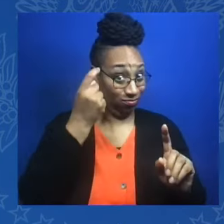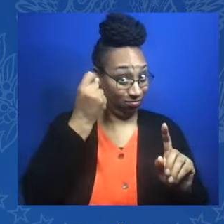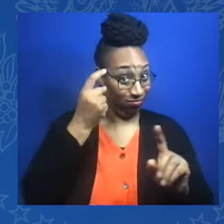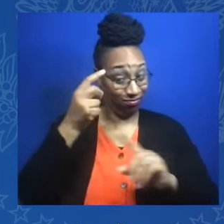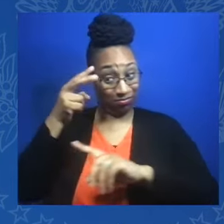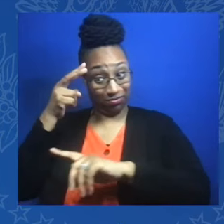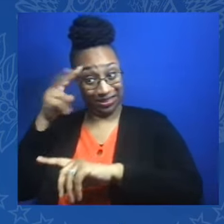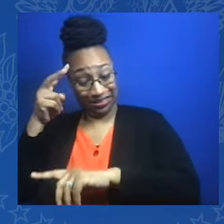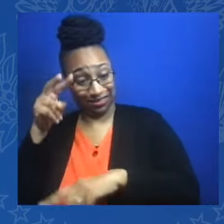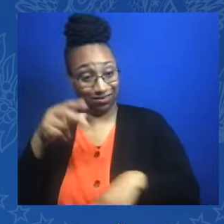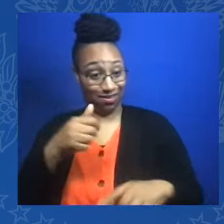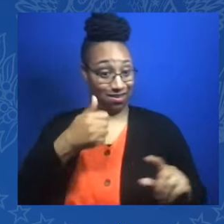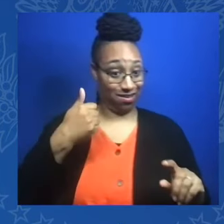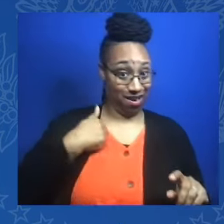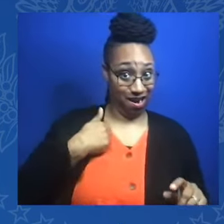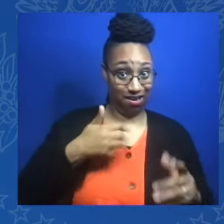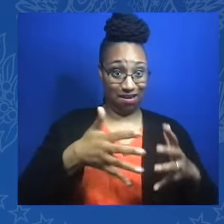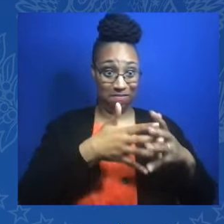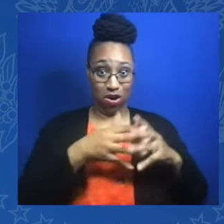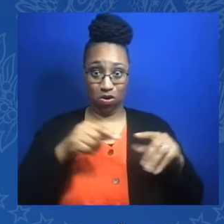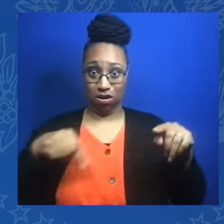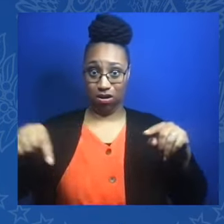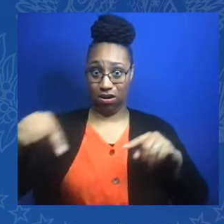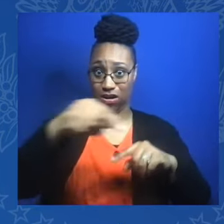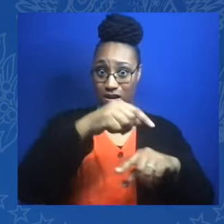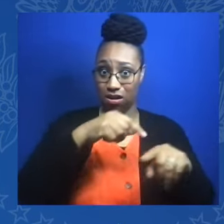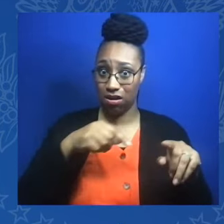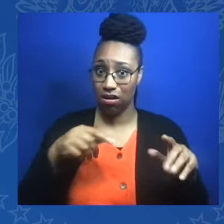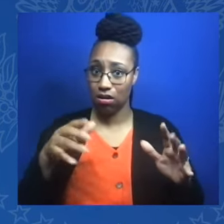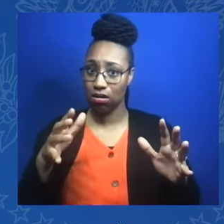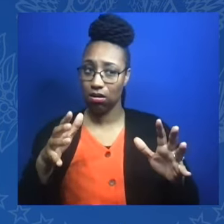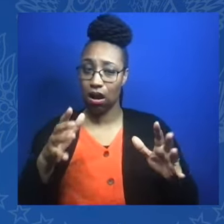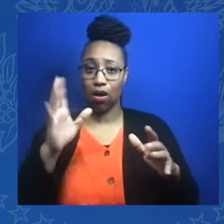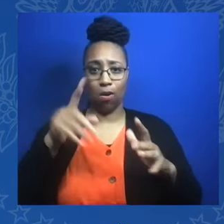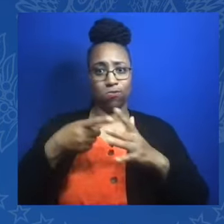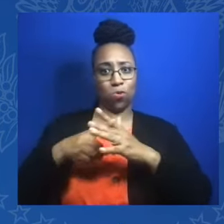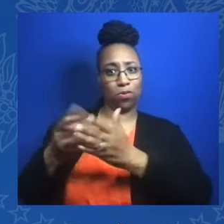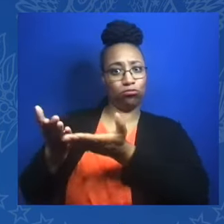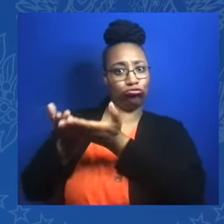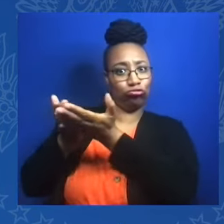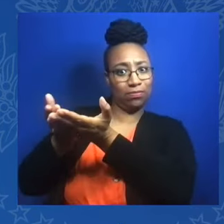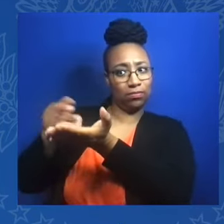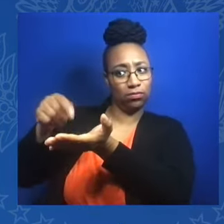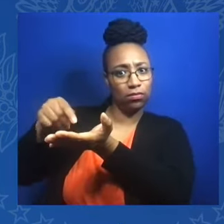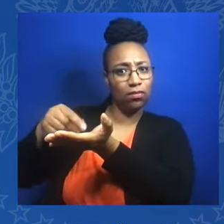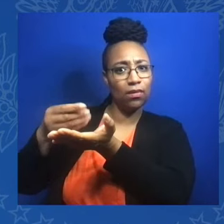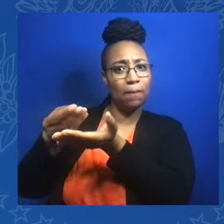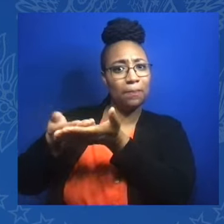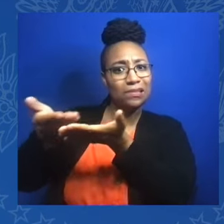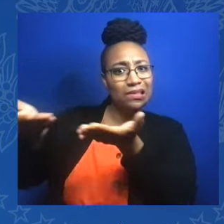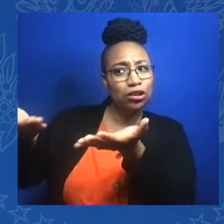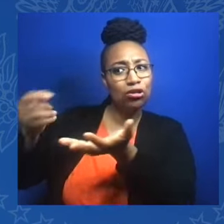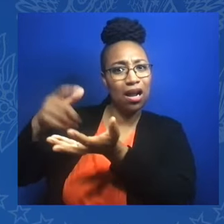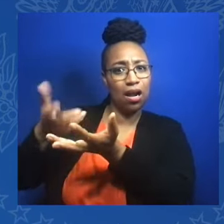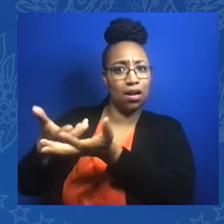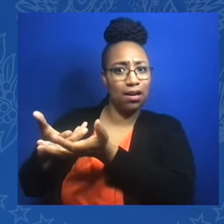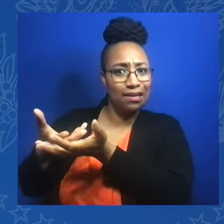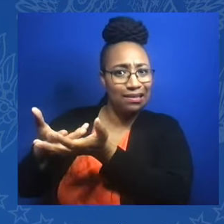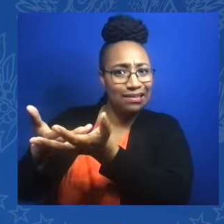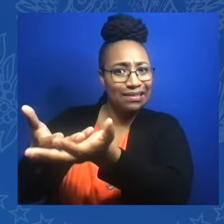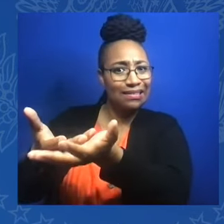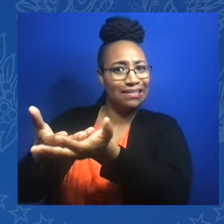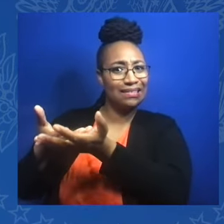overseas, to the powders, to the pills, to the traffickers moving into all of our countries. And we all